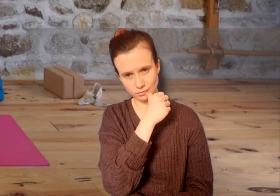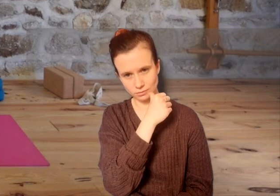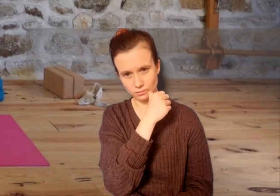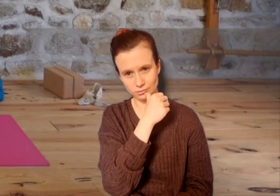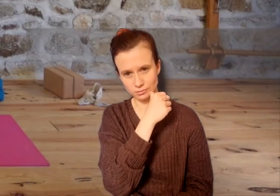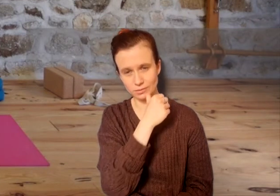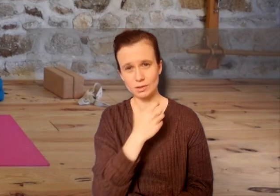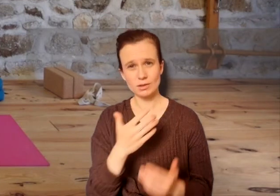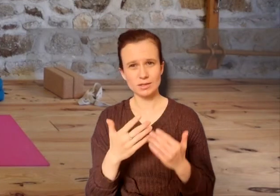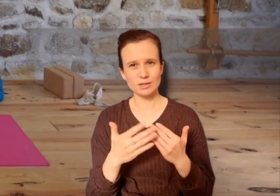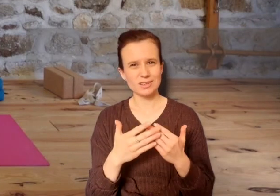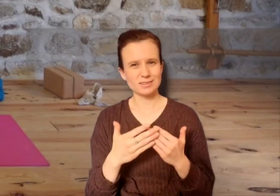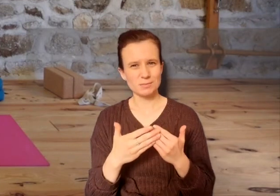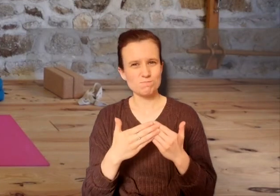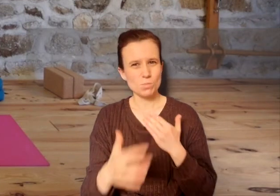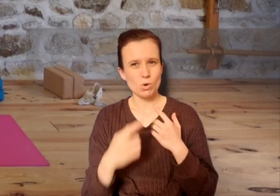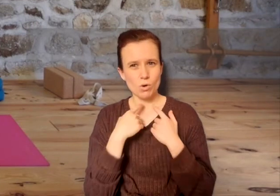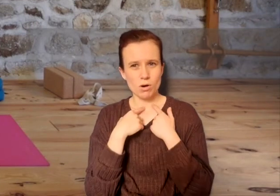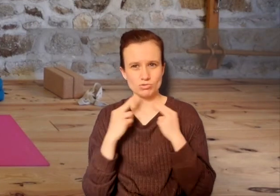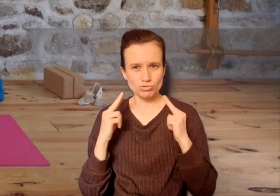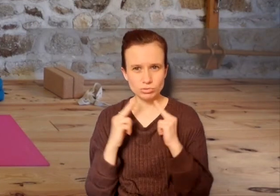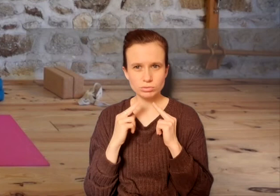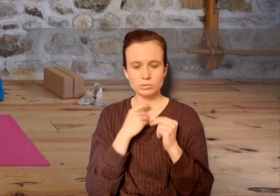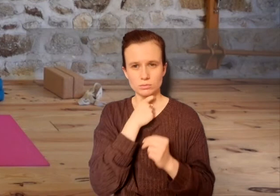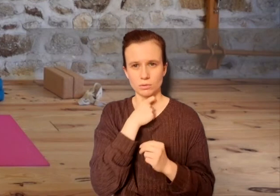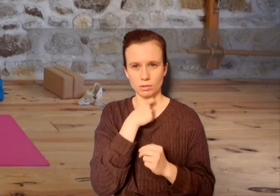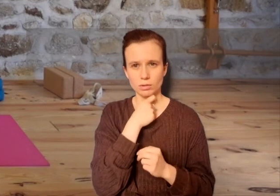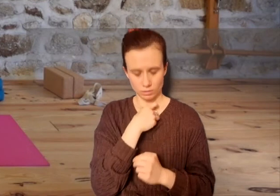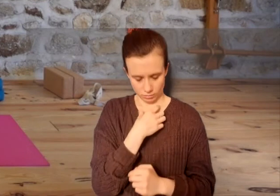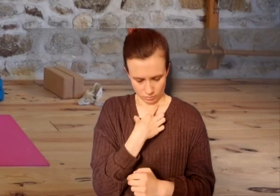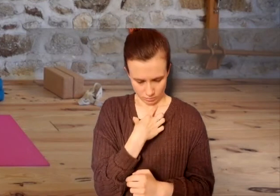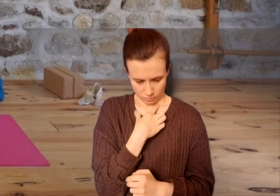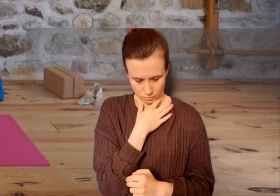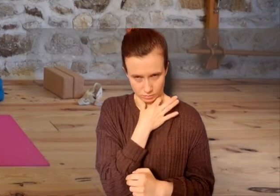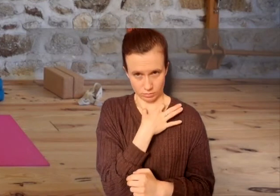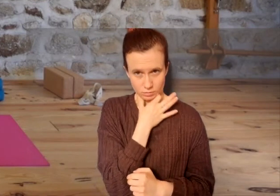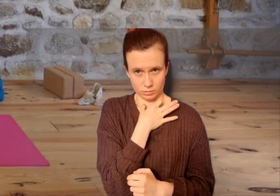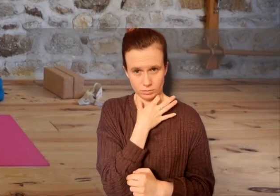A little bit more restricted breath on this one. 2 more breaths.